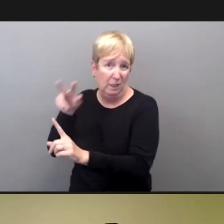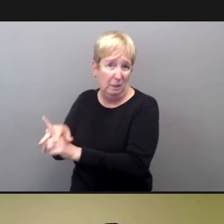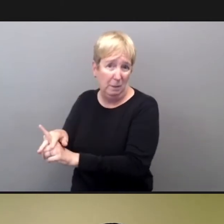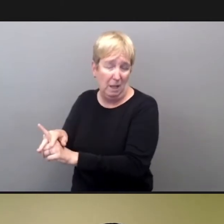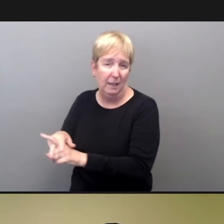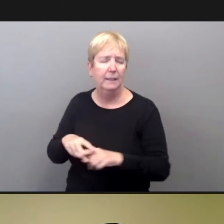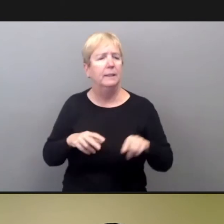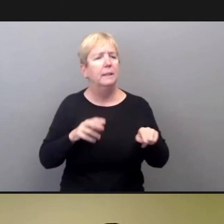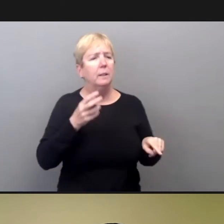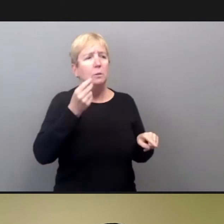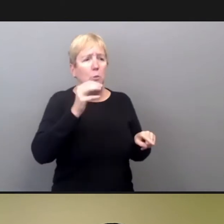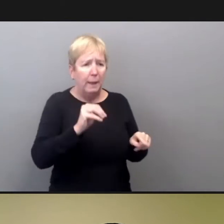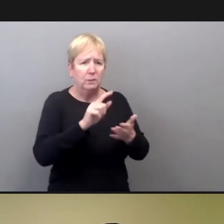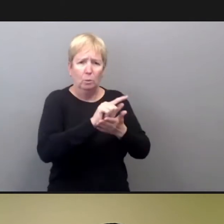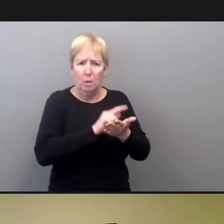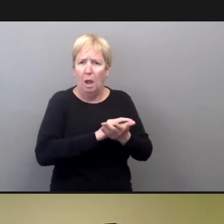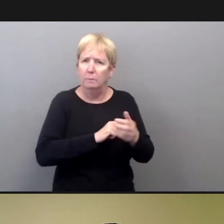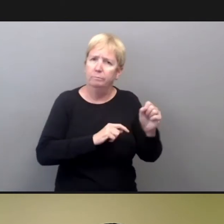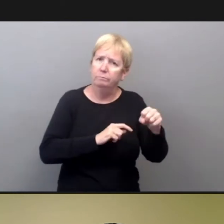continue to apply.